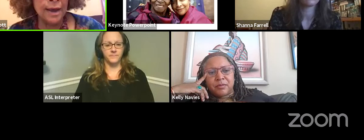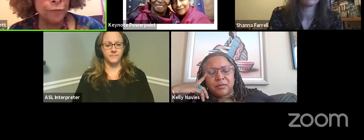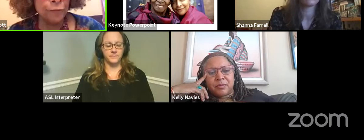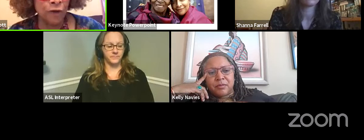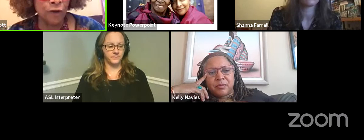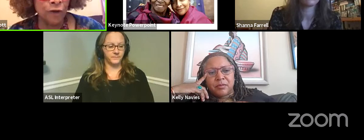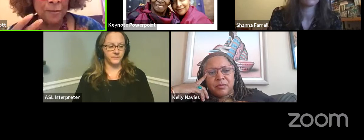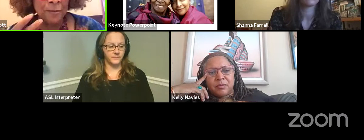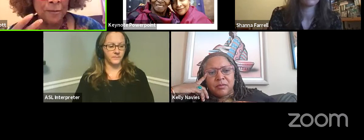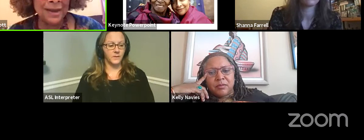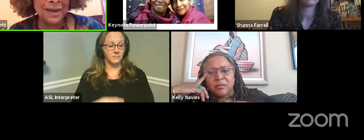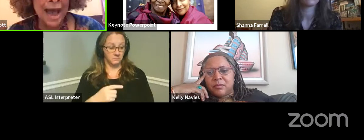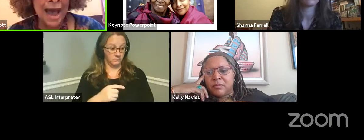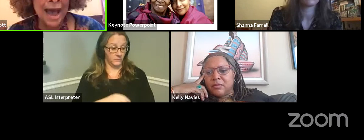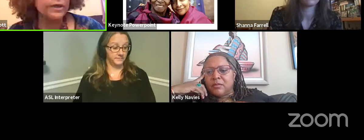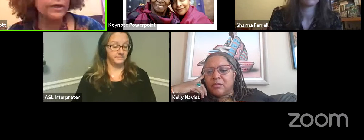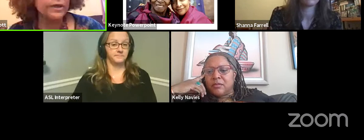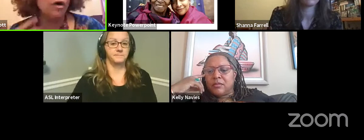When you talk about me,